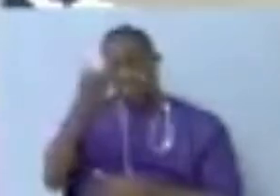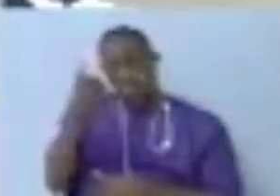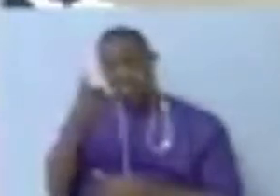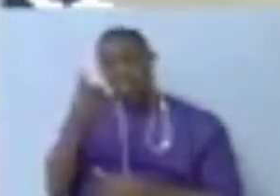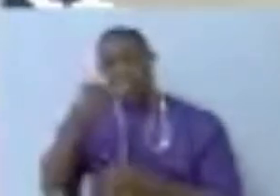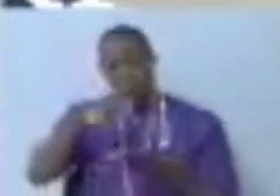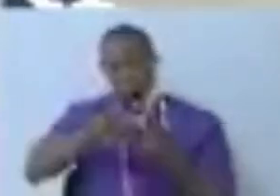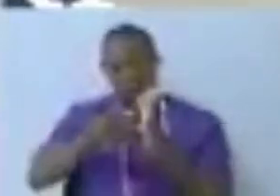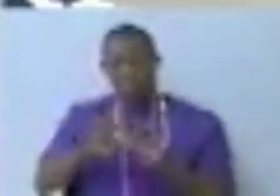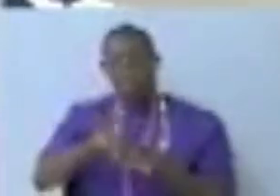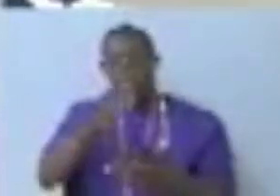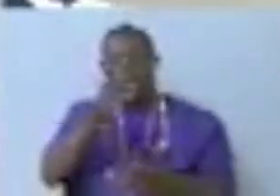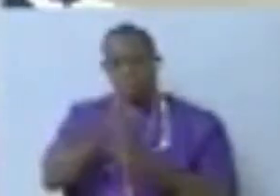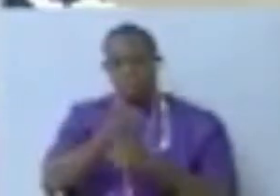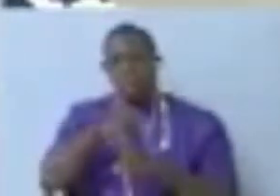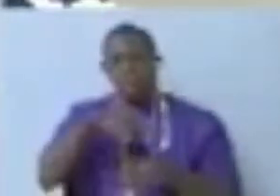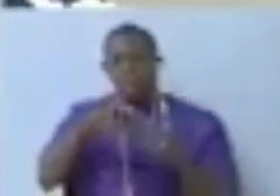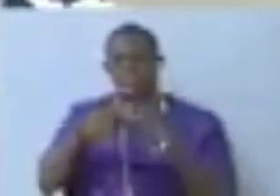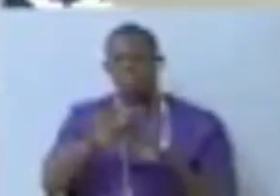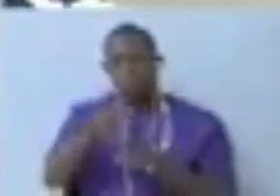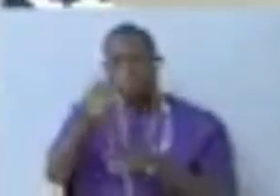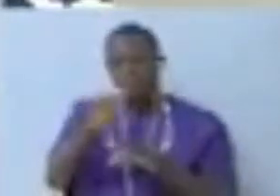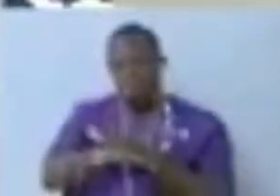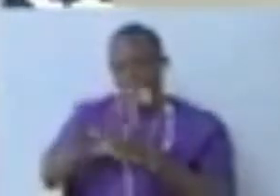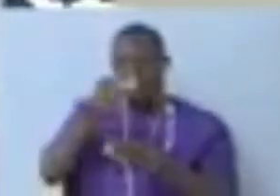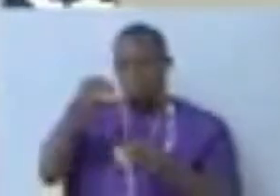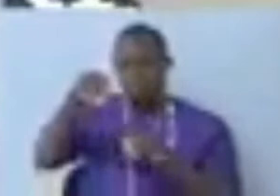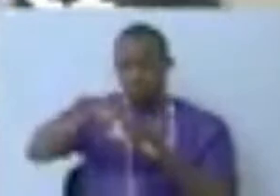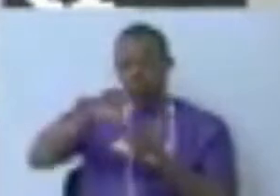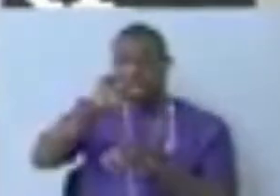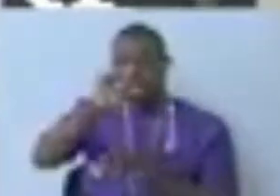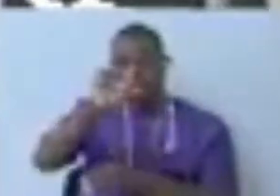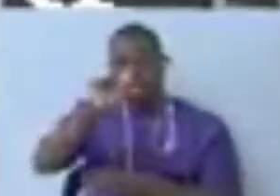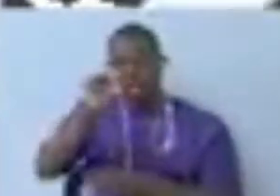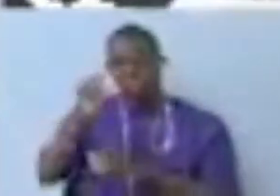1996. So that puts that point to rest, that you were at the NIA